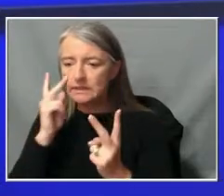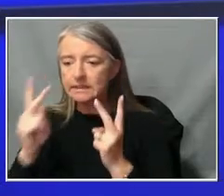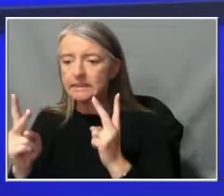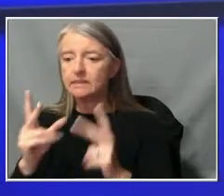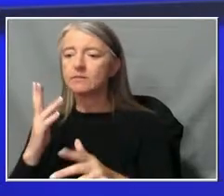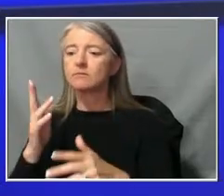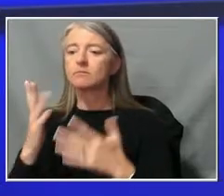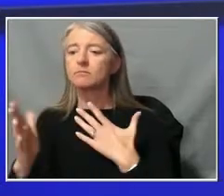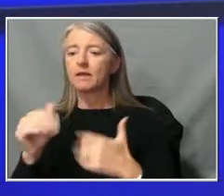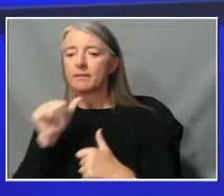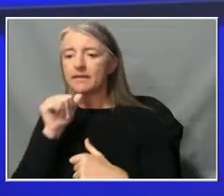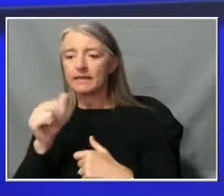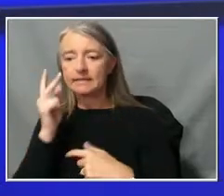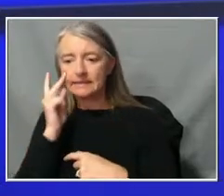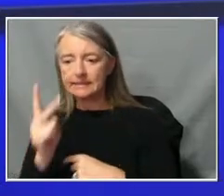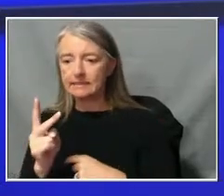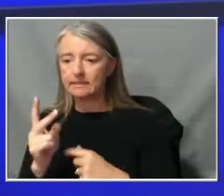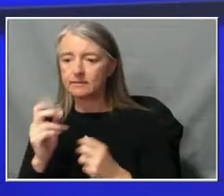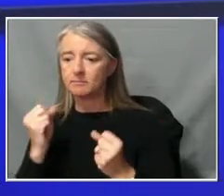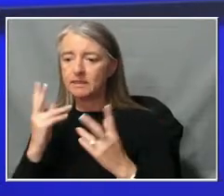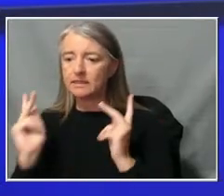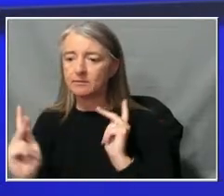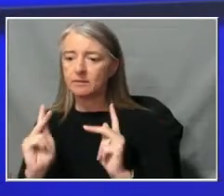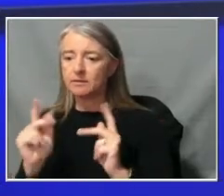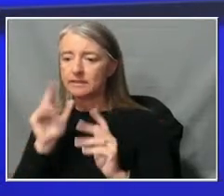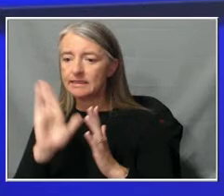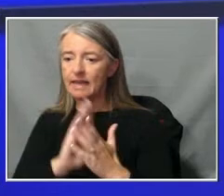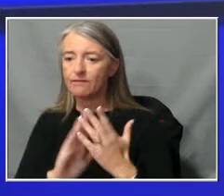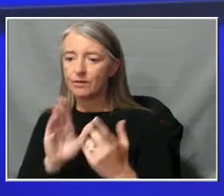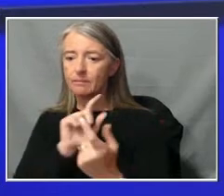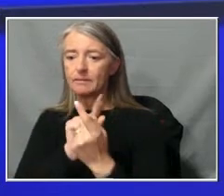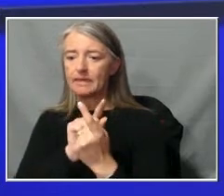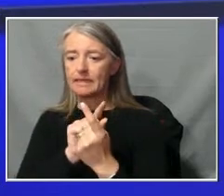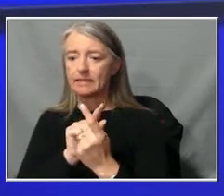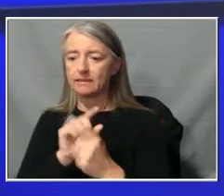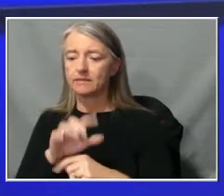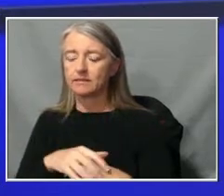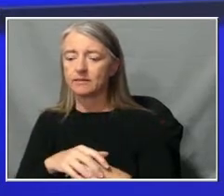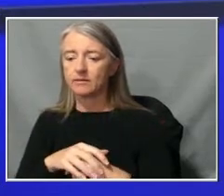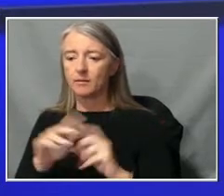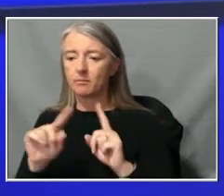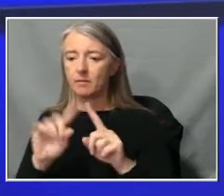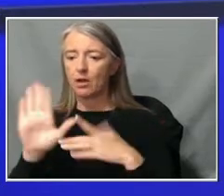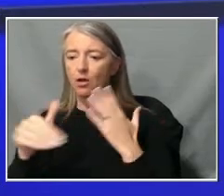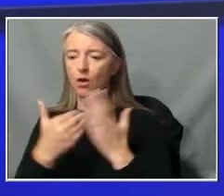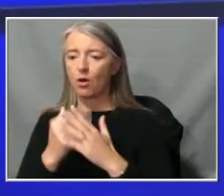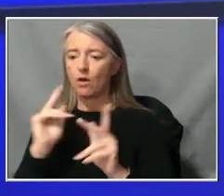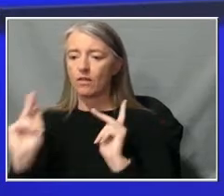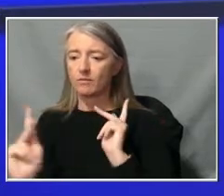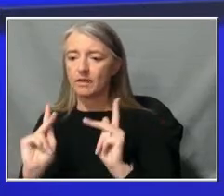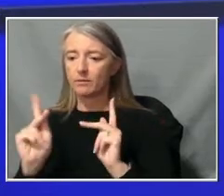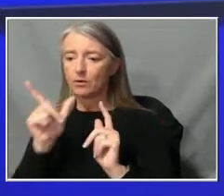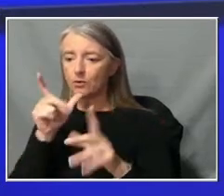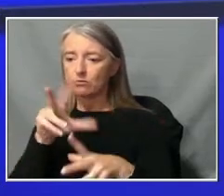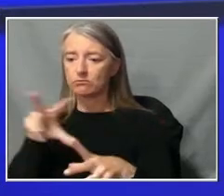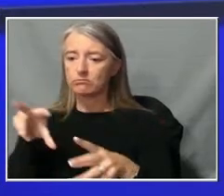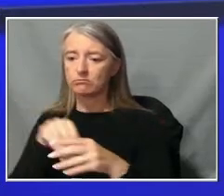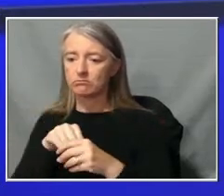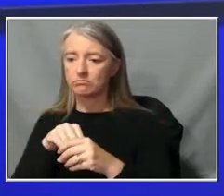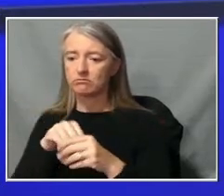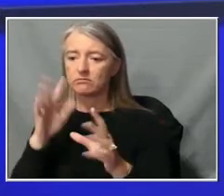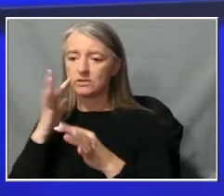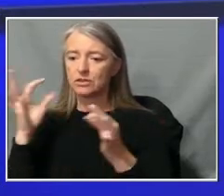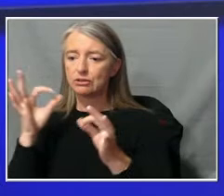people you may not, and many of these people you may never meet. But all of these people are